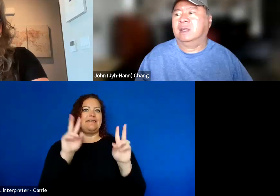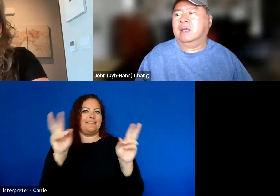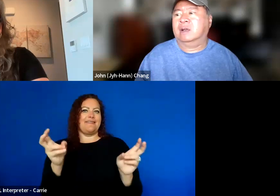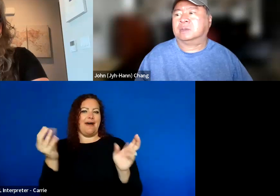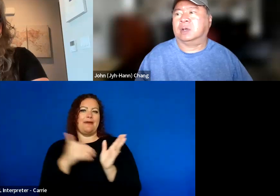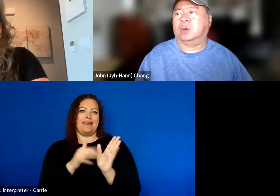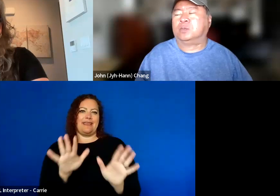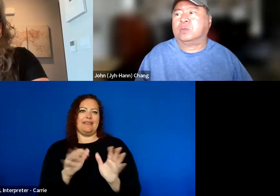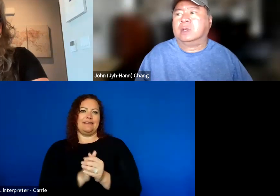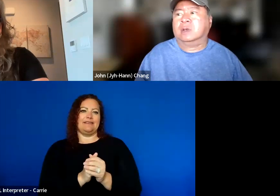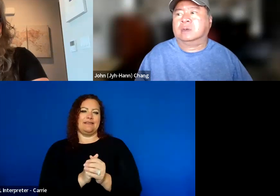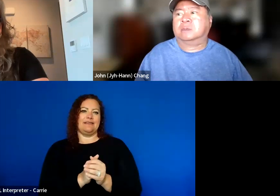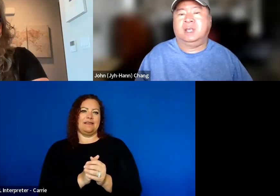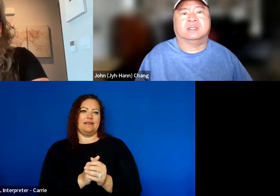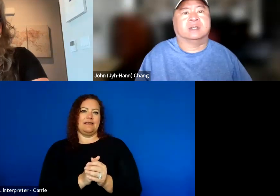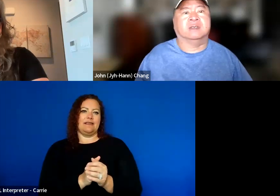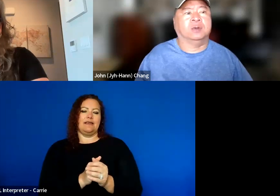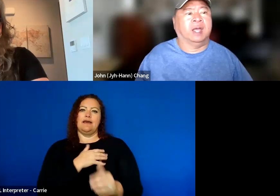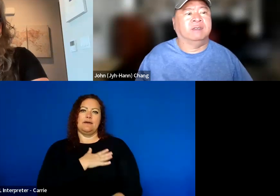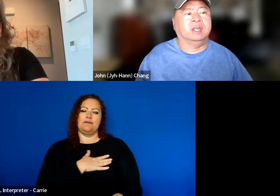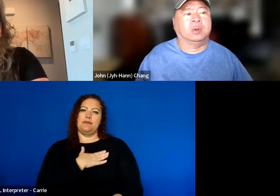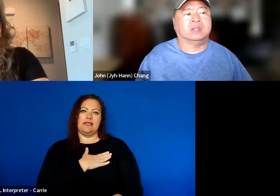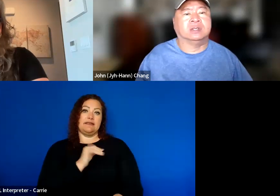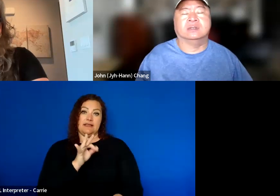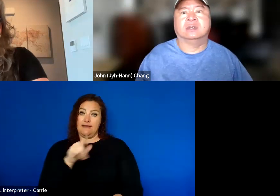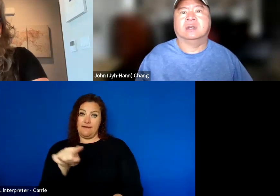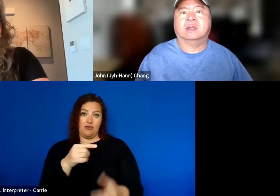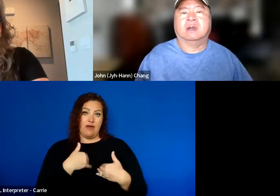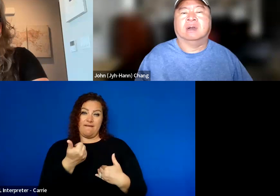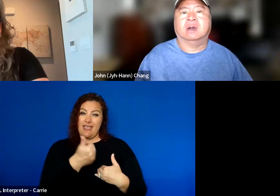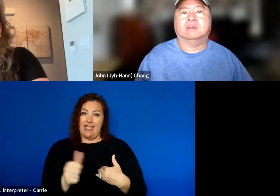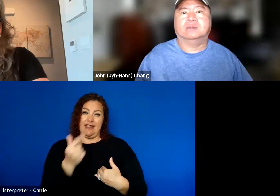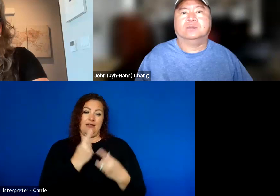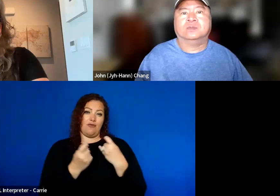again. So please, if you have any questions,